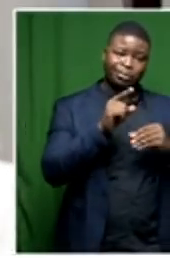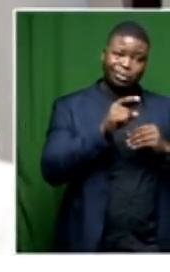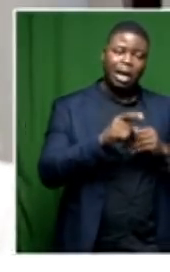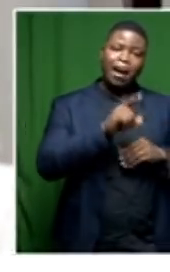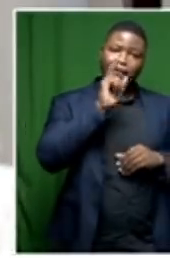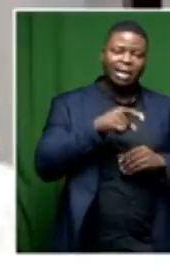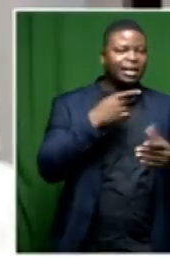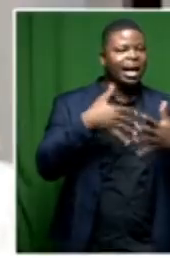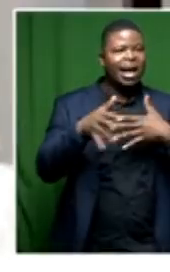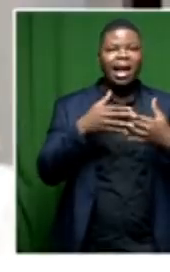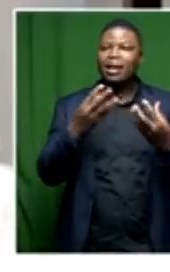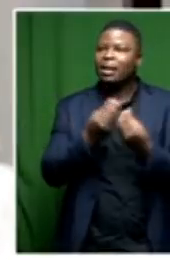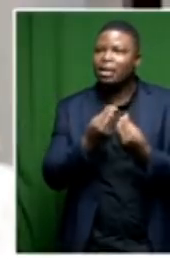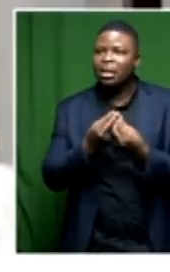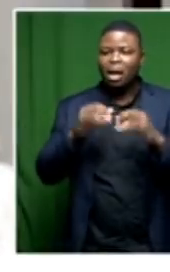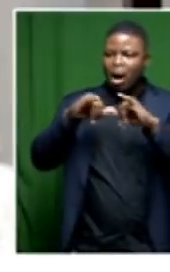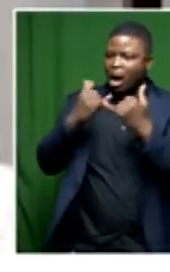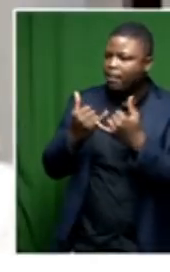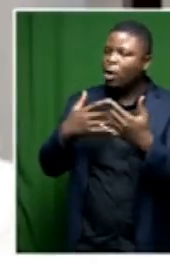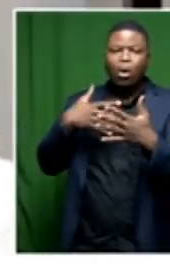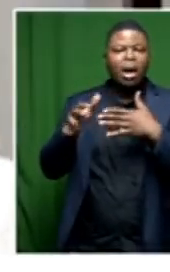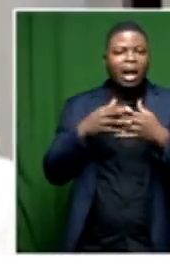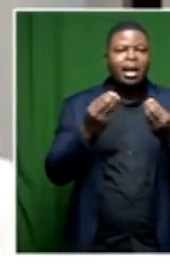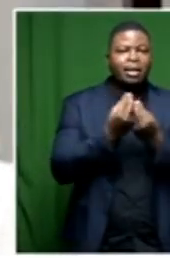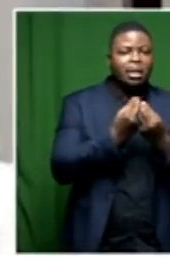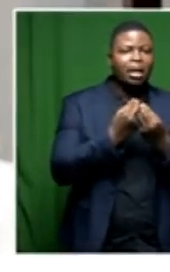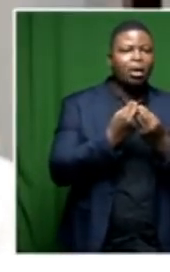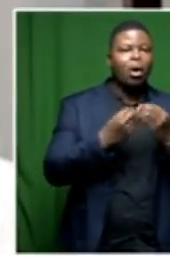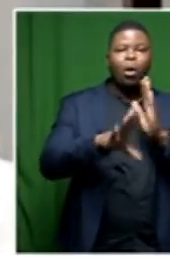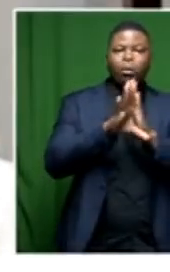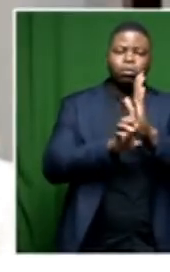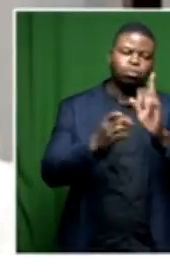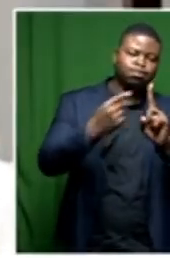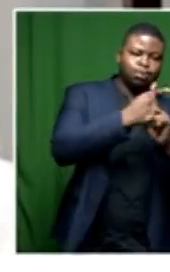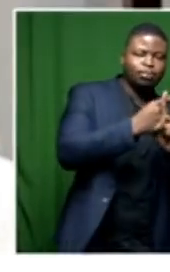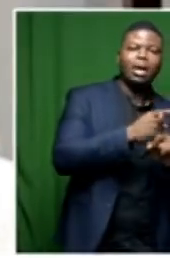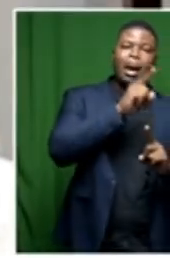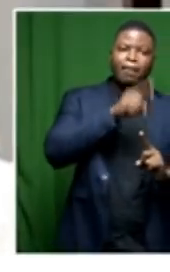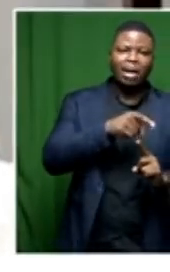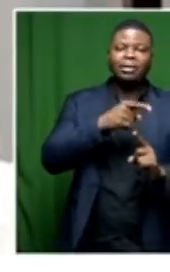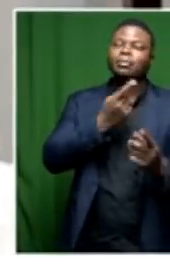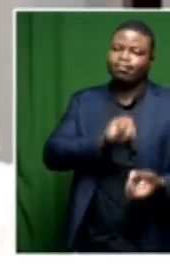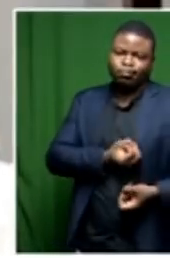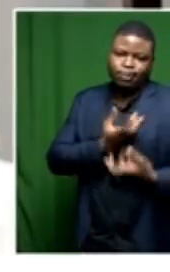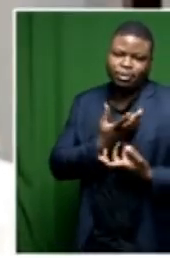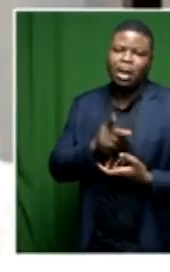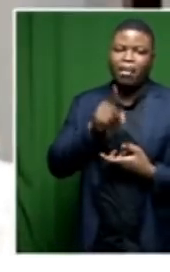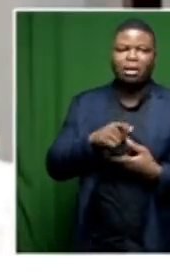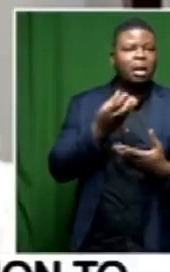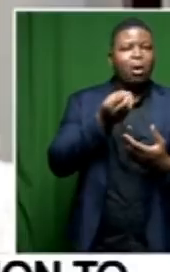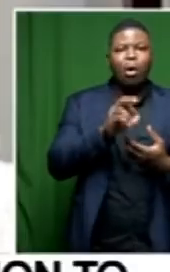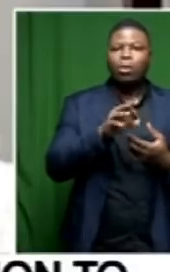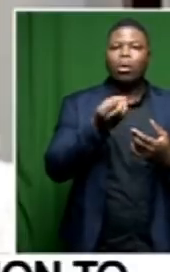any potential or existing code of conduct between themselves and third parties, including their immediate family